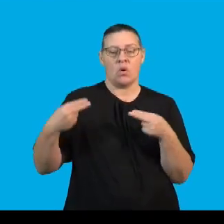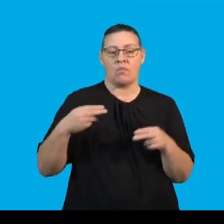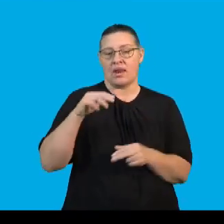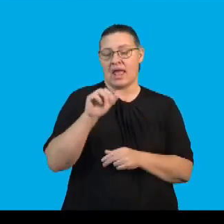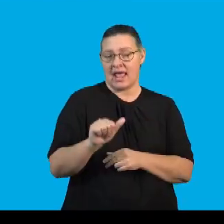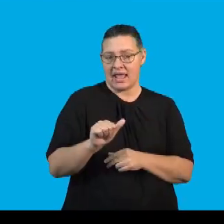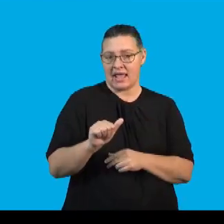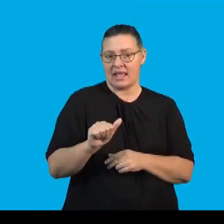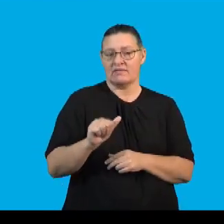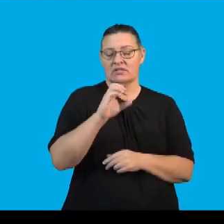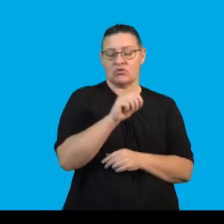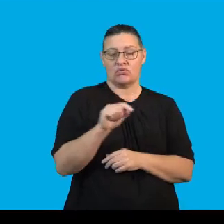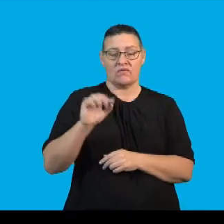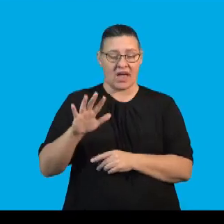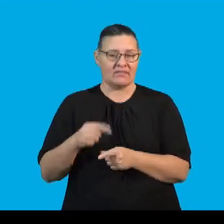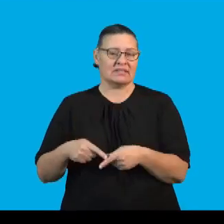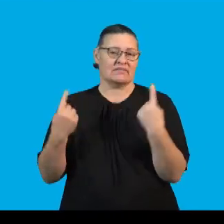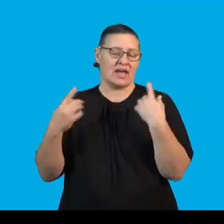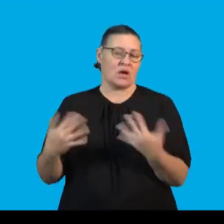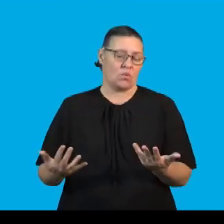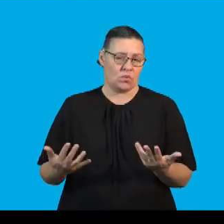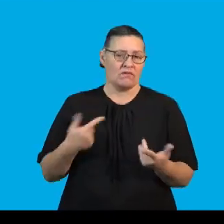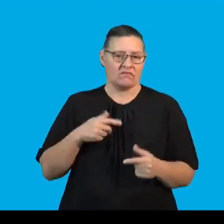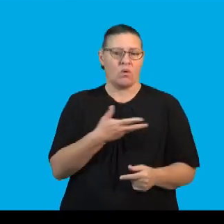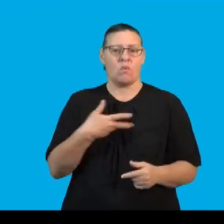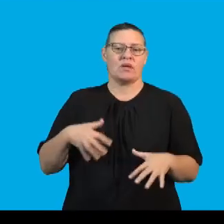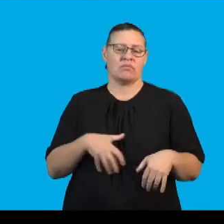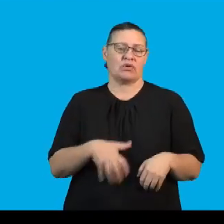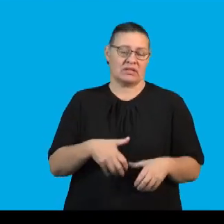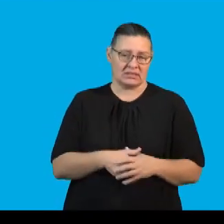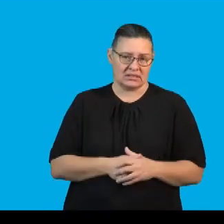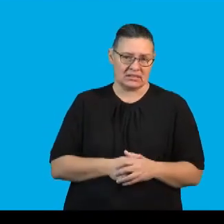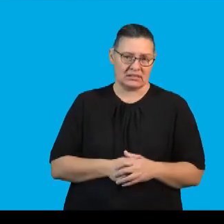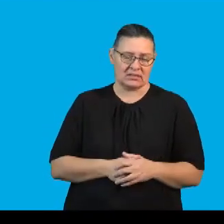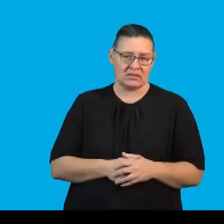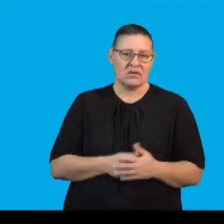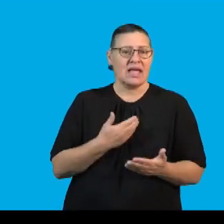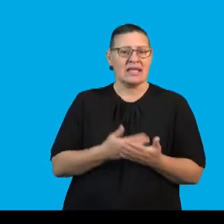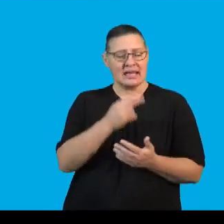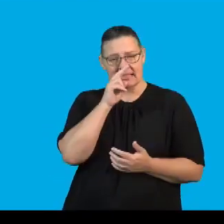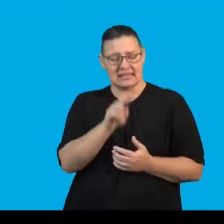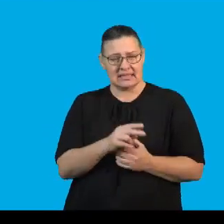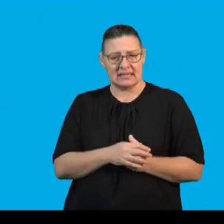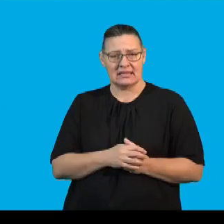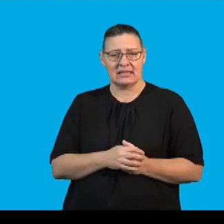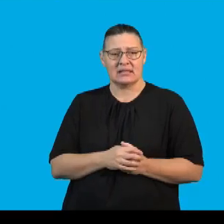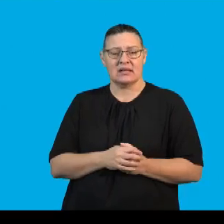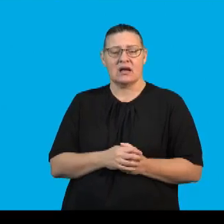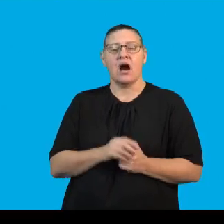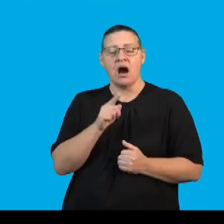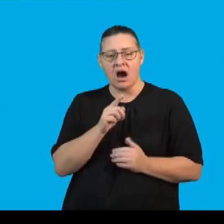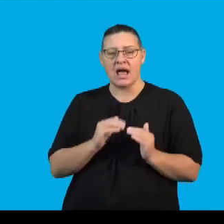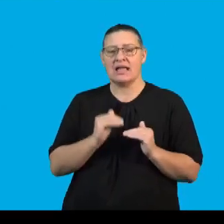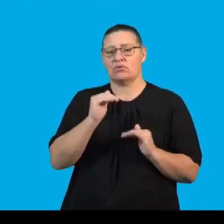levels of hormone A on day 0 to 5 will differ if a woman is pregnant. You check it. By now you can see how